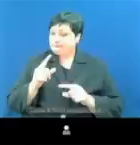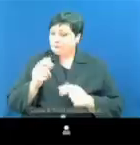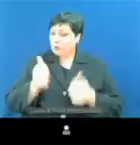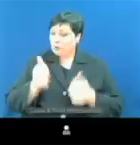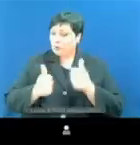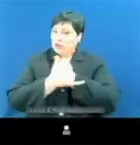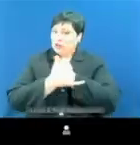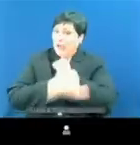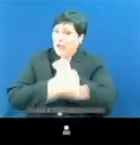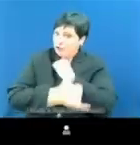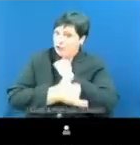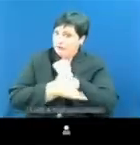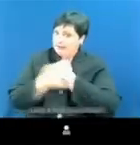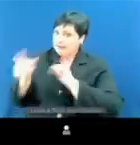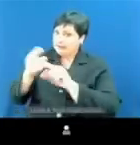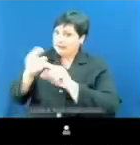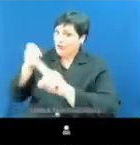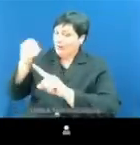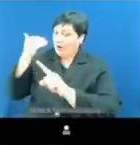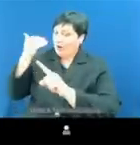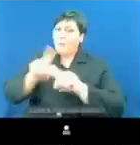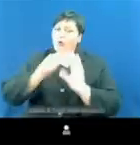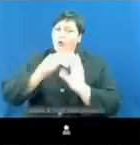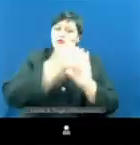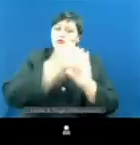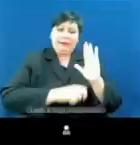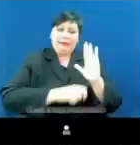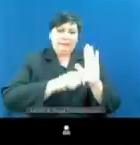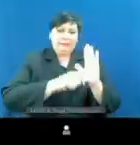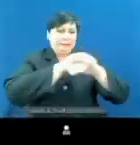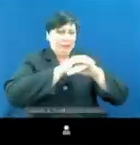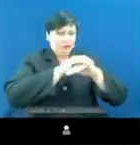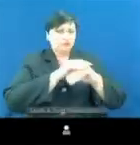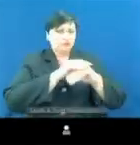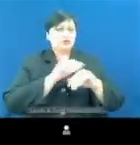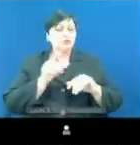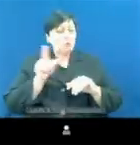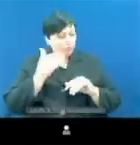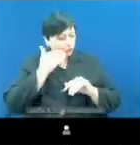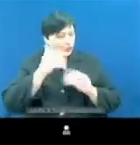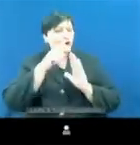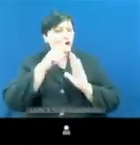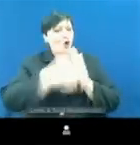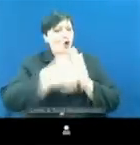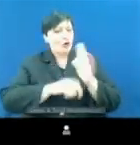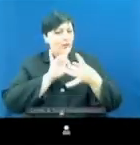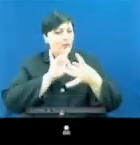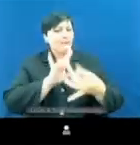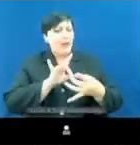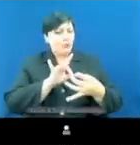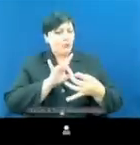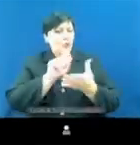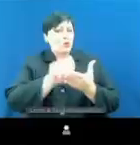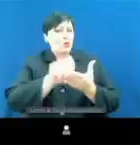he's from, but it's written in English, and it's also a very good article on note-taking and consecutive